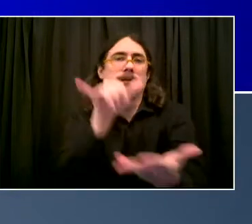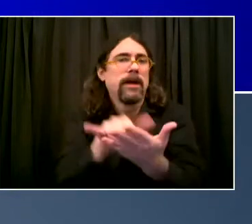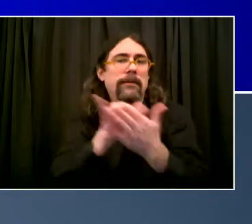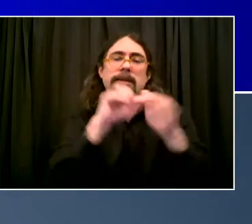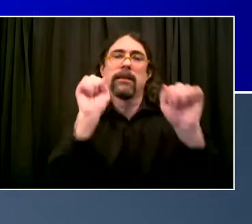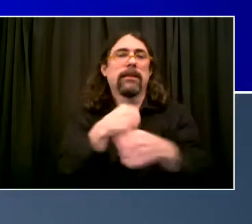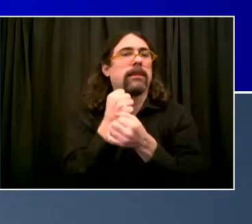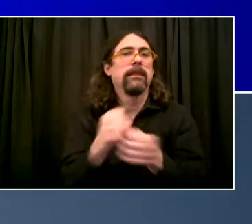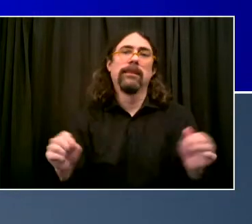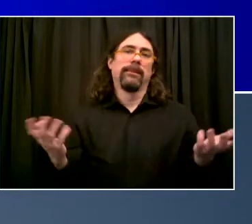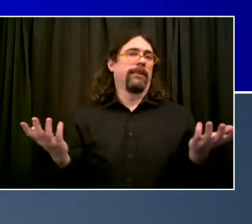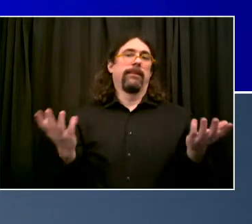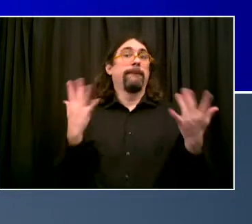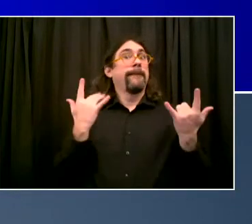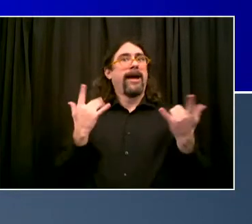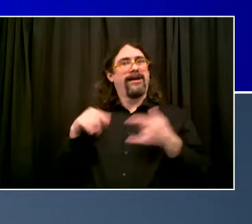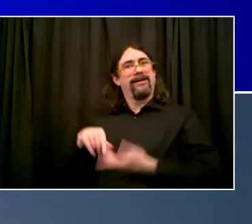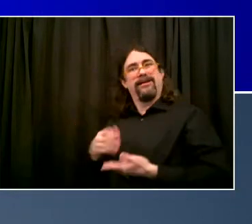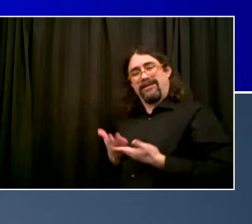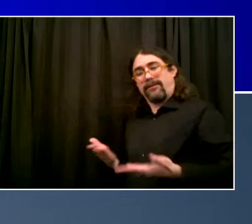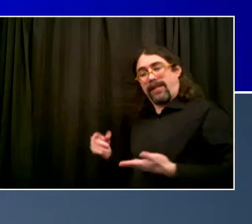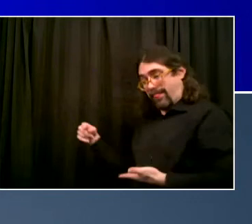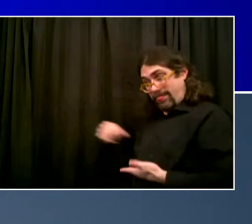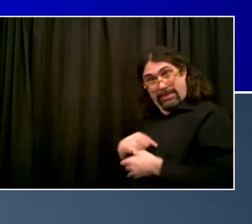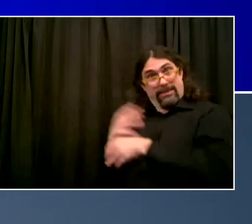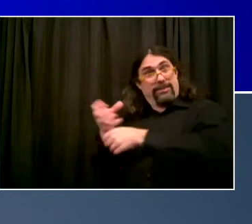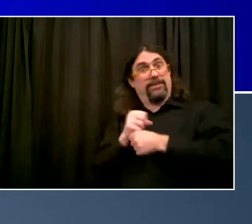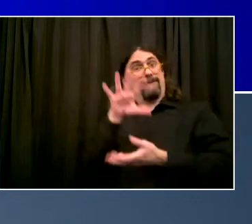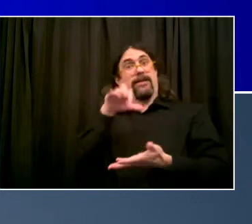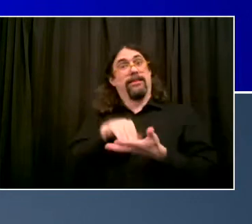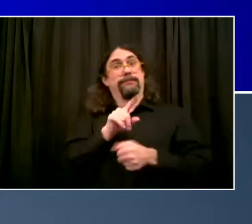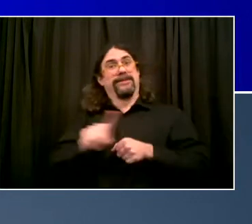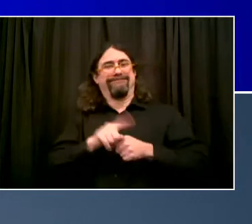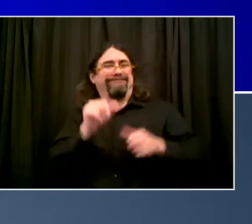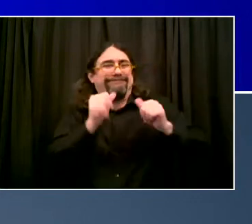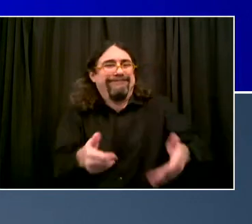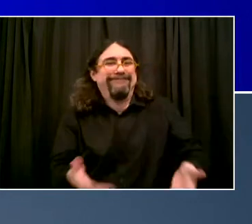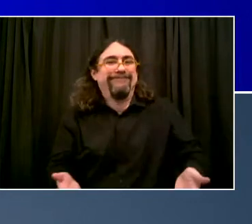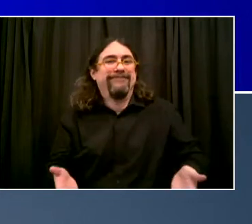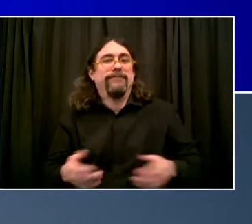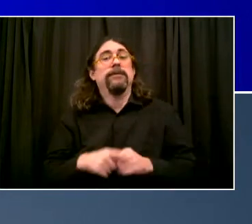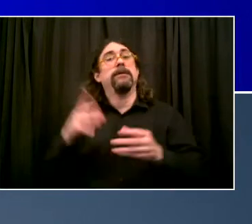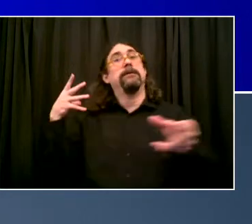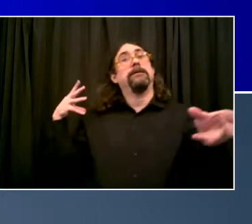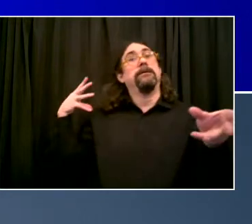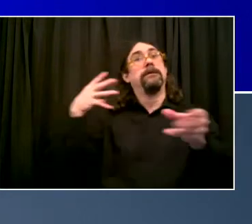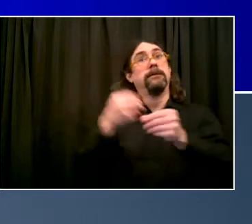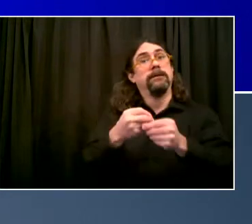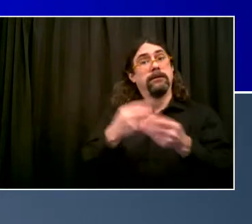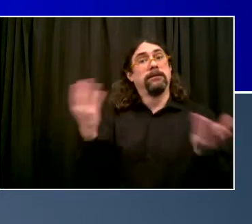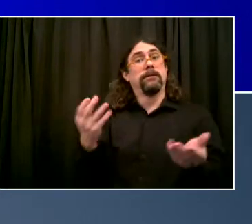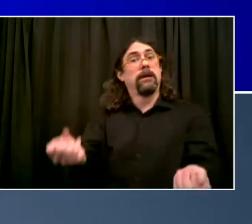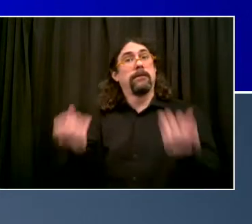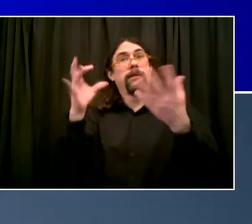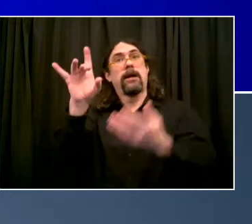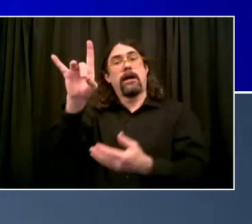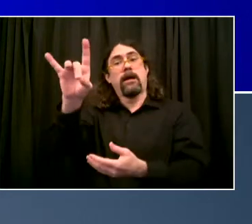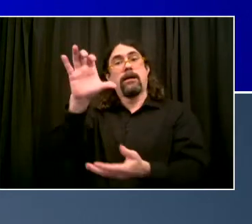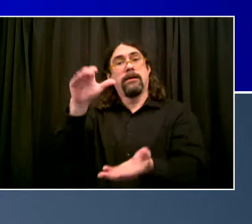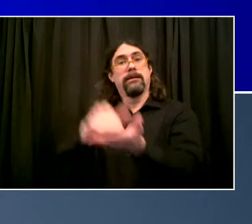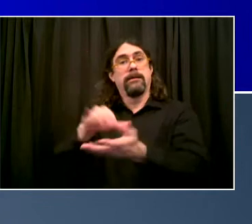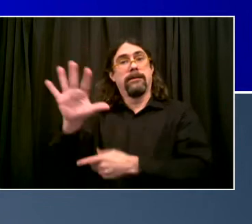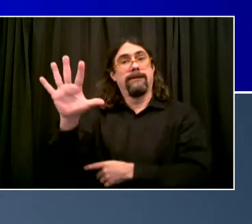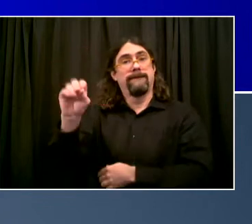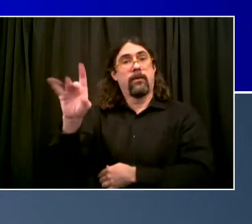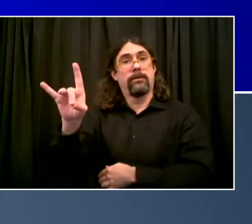800,000 vaccinations. And again, I like to give perspective, that is more than the total population of Seattle, Washington. So this